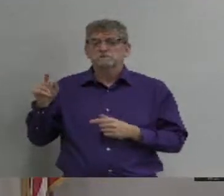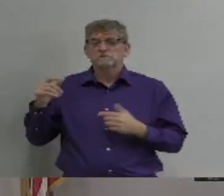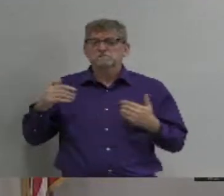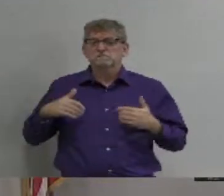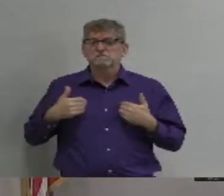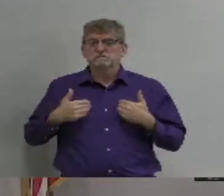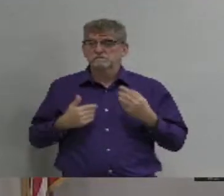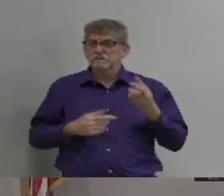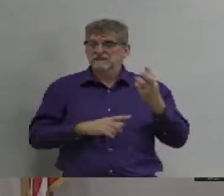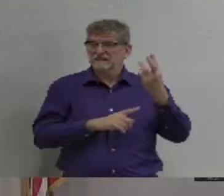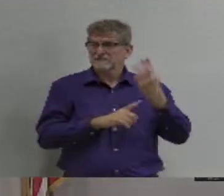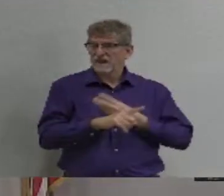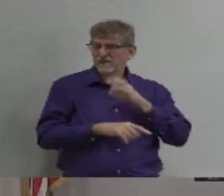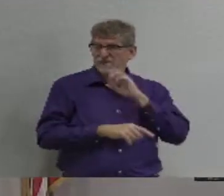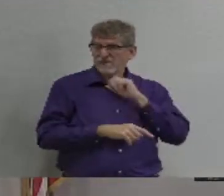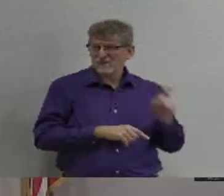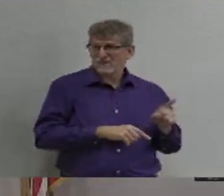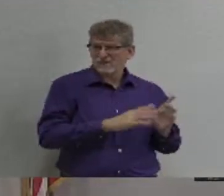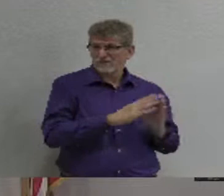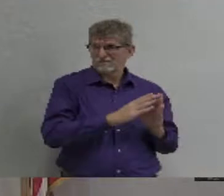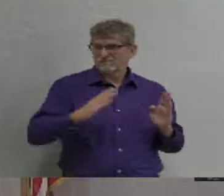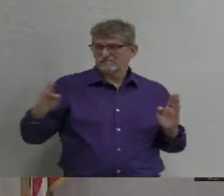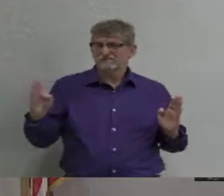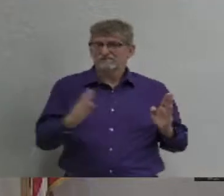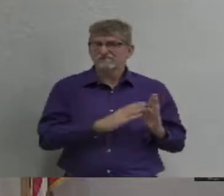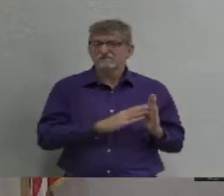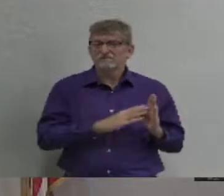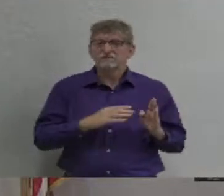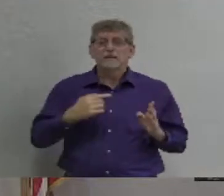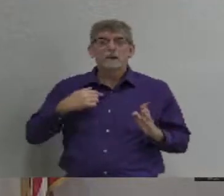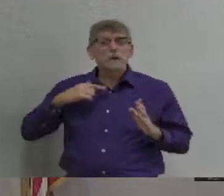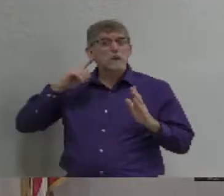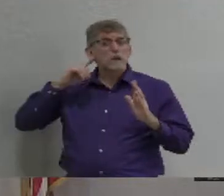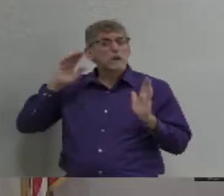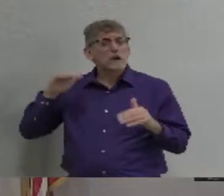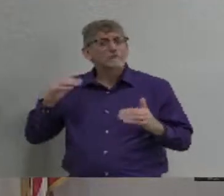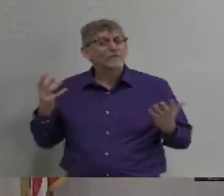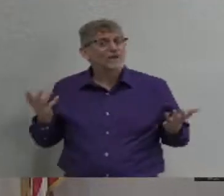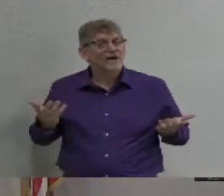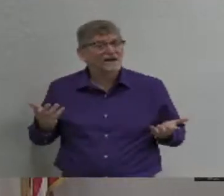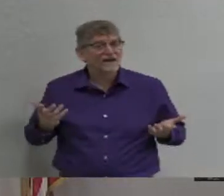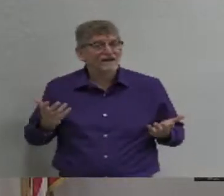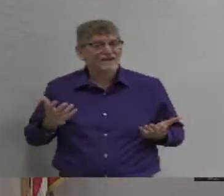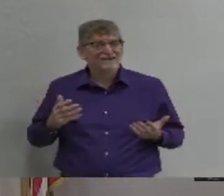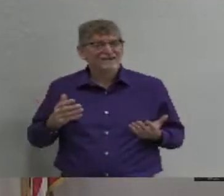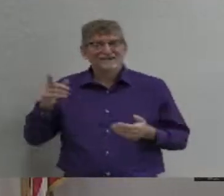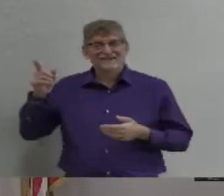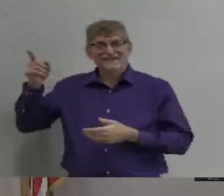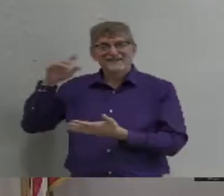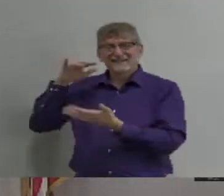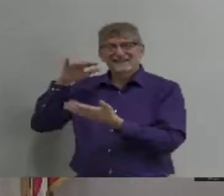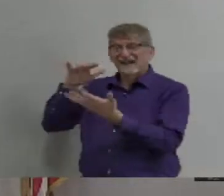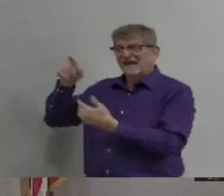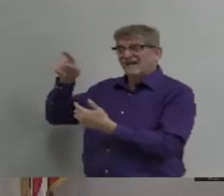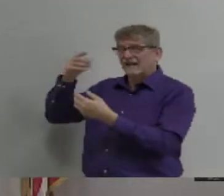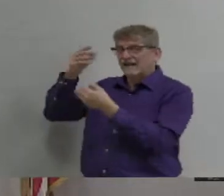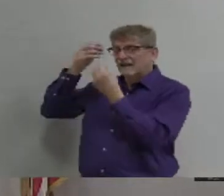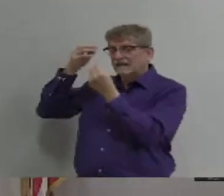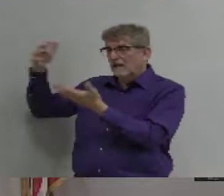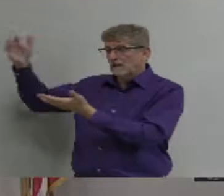So the hope is that that study data is available by